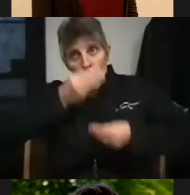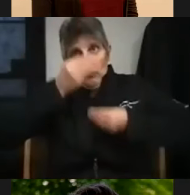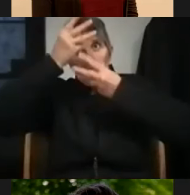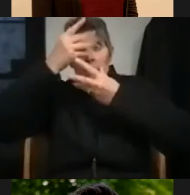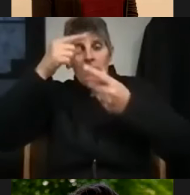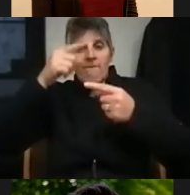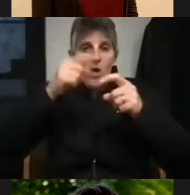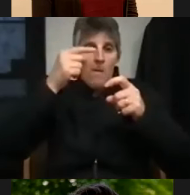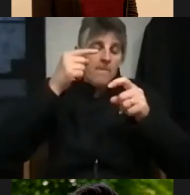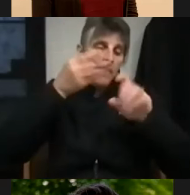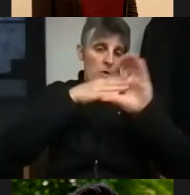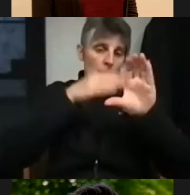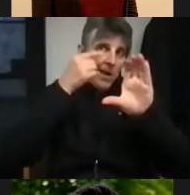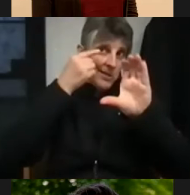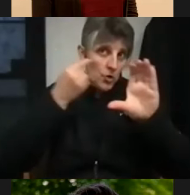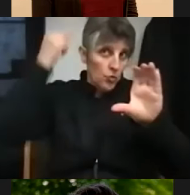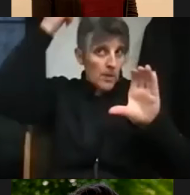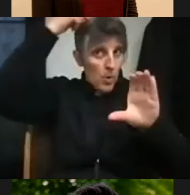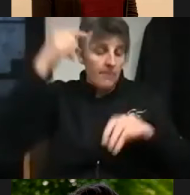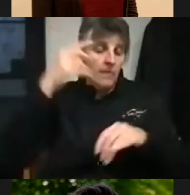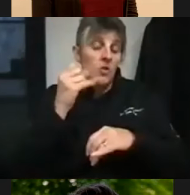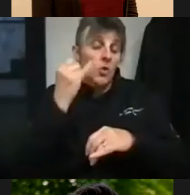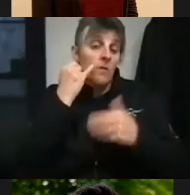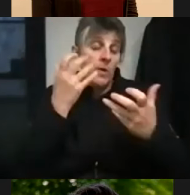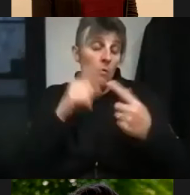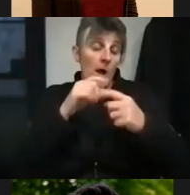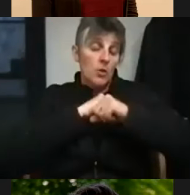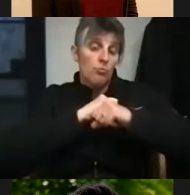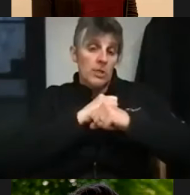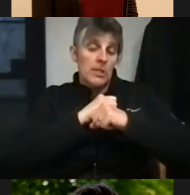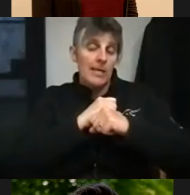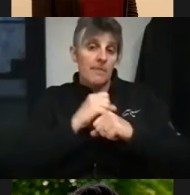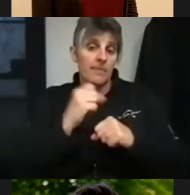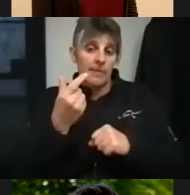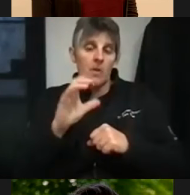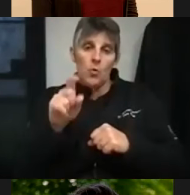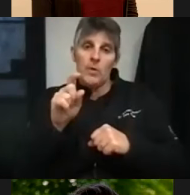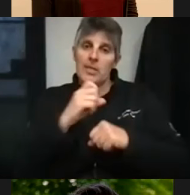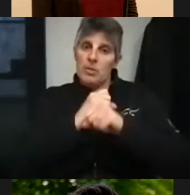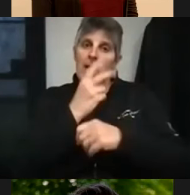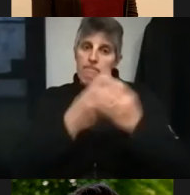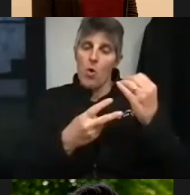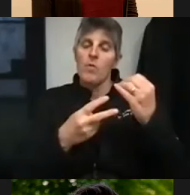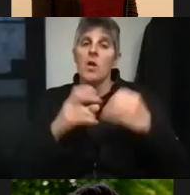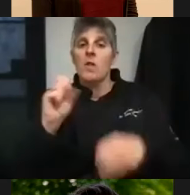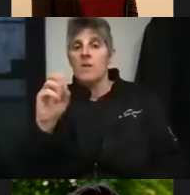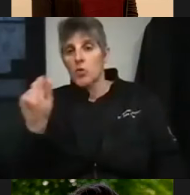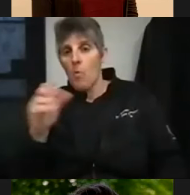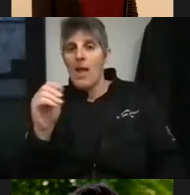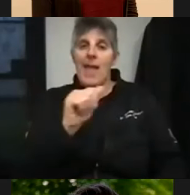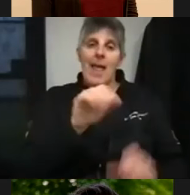from the retina to the brain. So if we want to protect the ganglion, so we need to protect both the stoma and the axon.